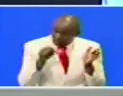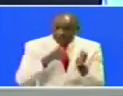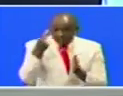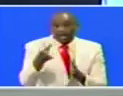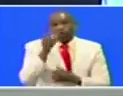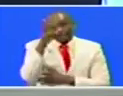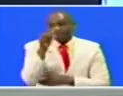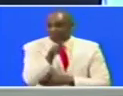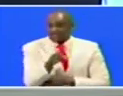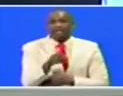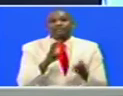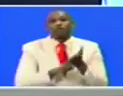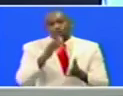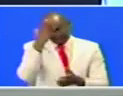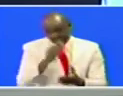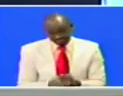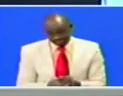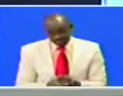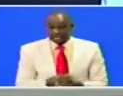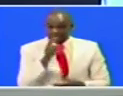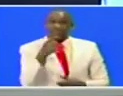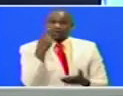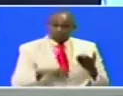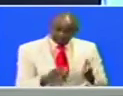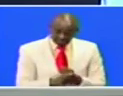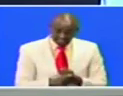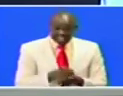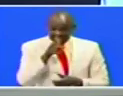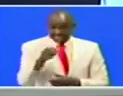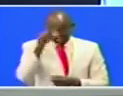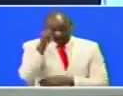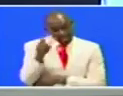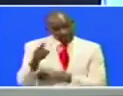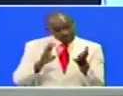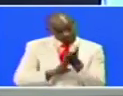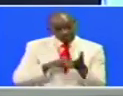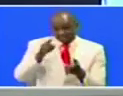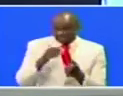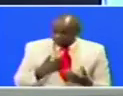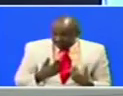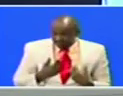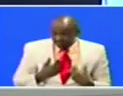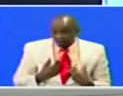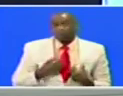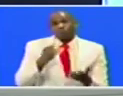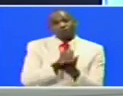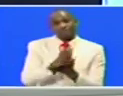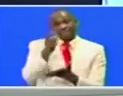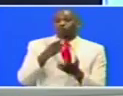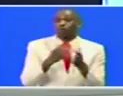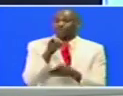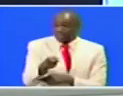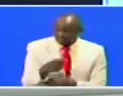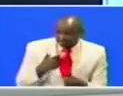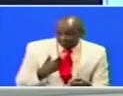ODM rally in Migori on Monday. Ayako claims that Governor Obado and his henchmen stormed the party offices, which were to be launched